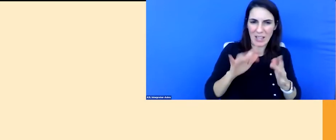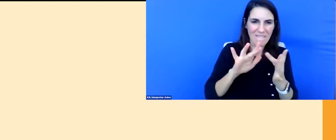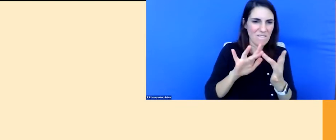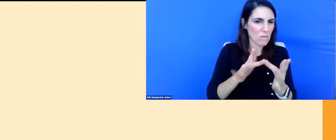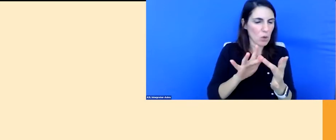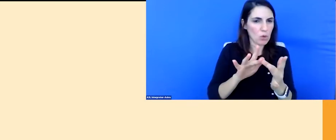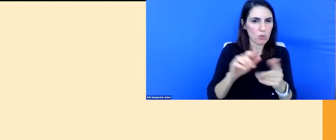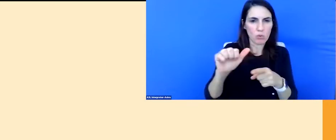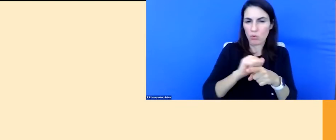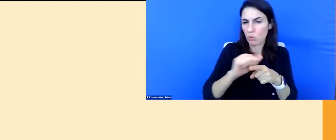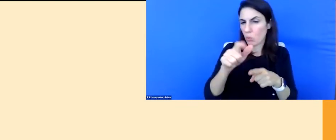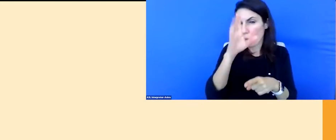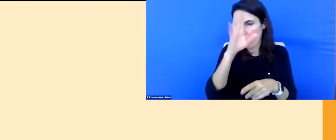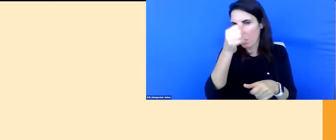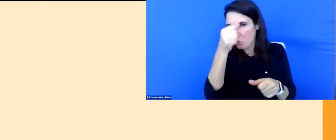will remember,